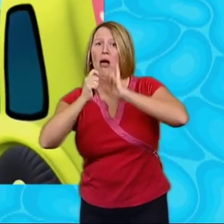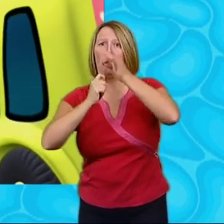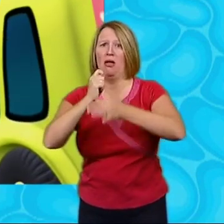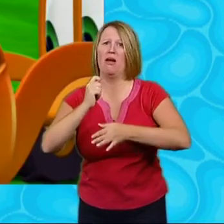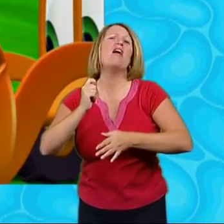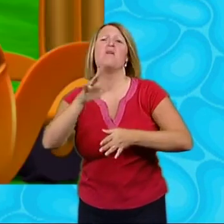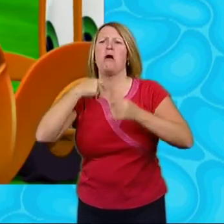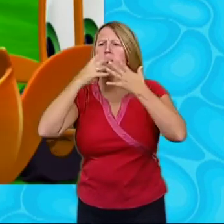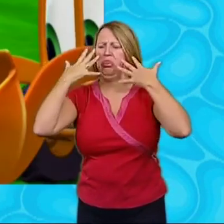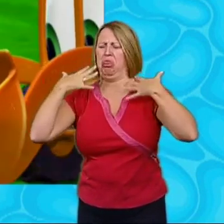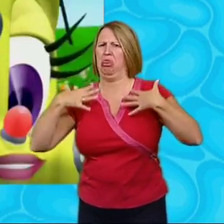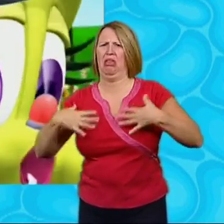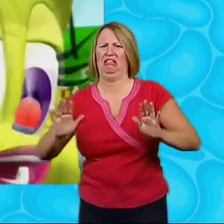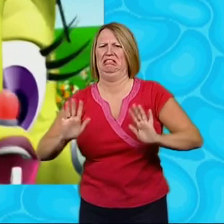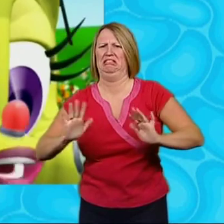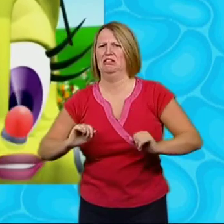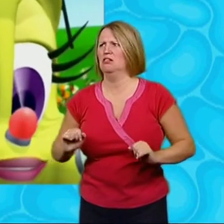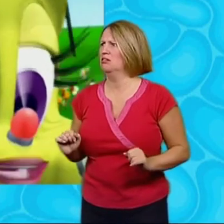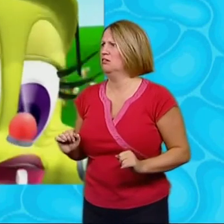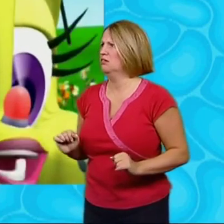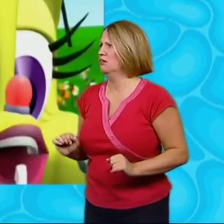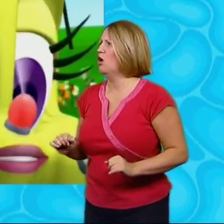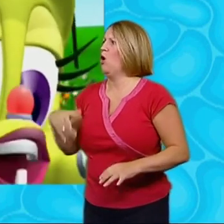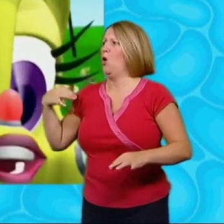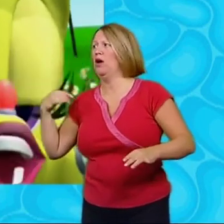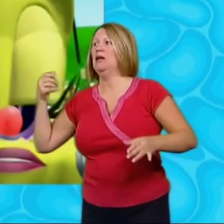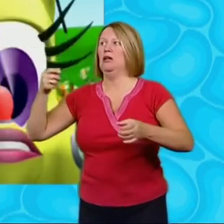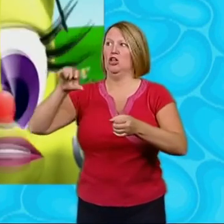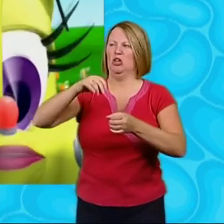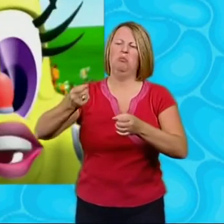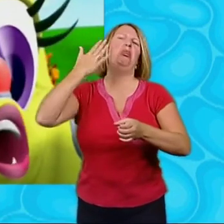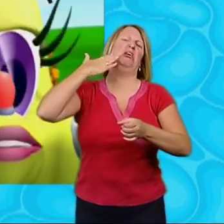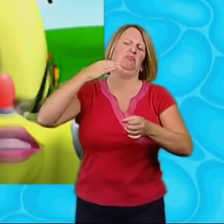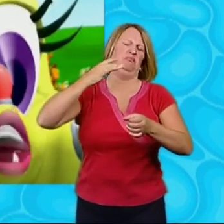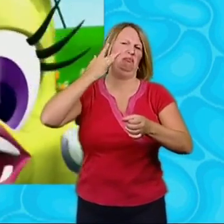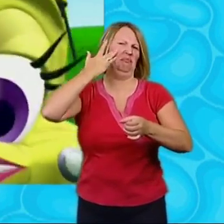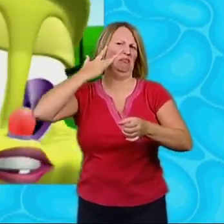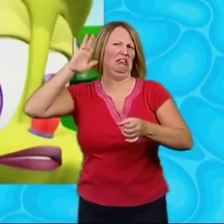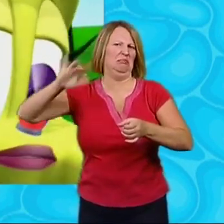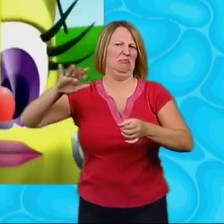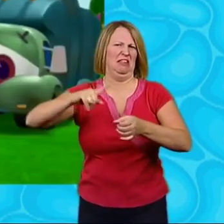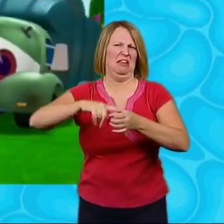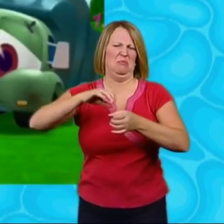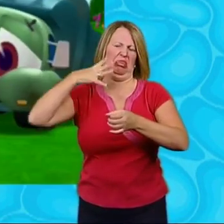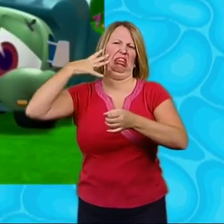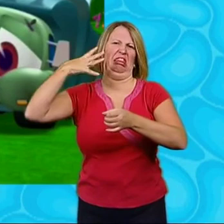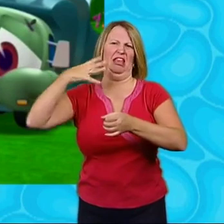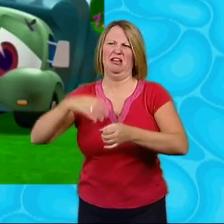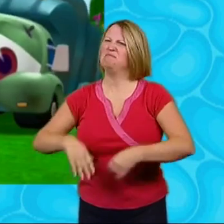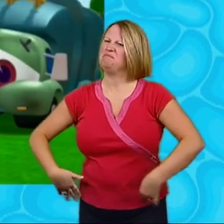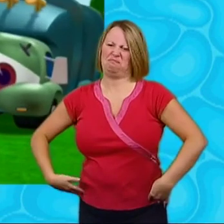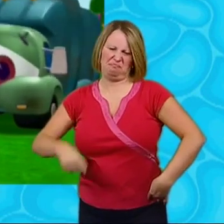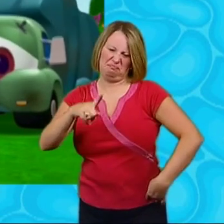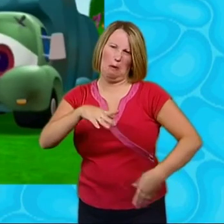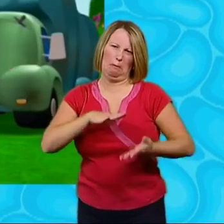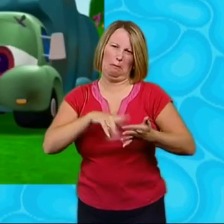messy like you. Oh. Oh, I made the spot even bigger. What a mess. We'll have to start calling